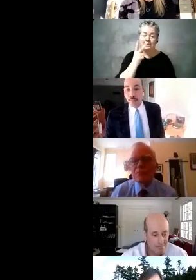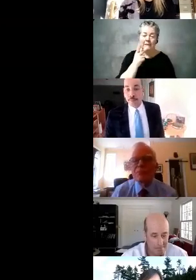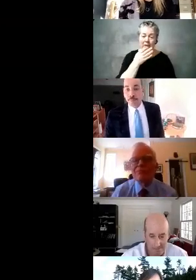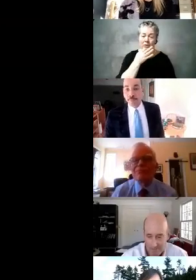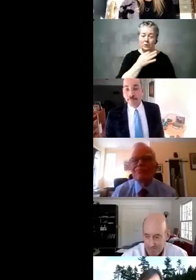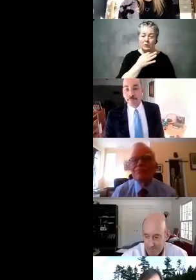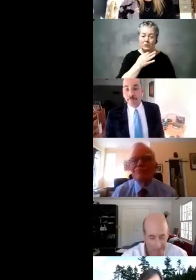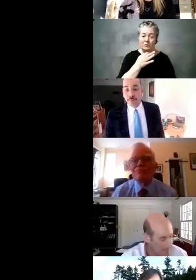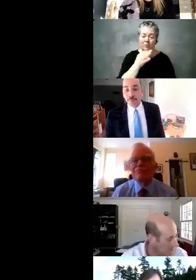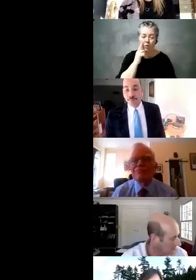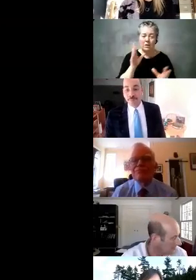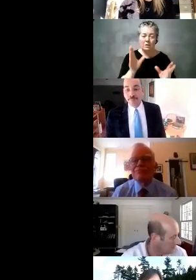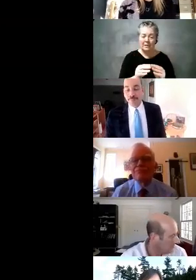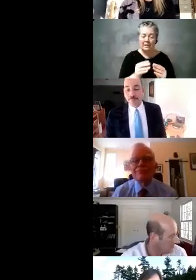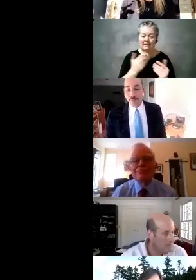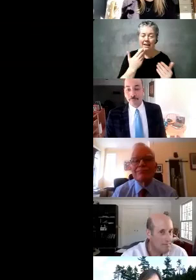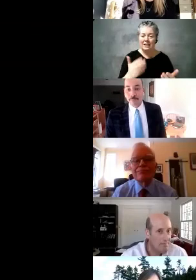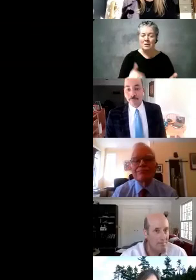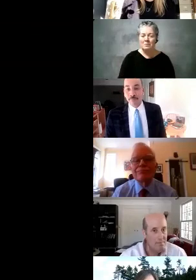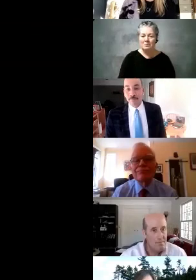meeting.